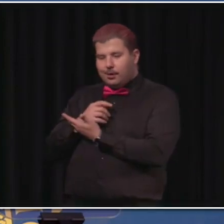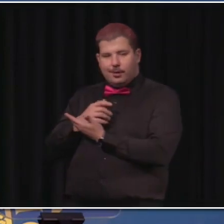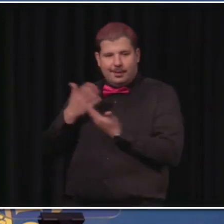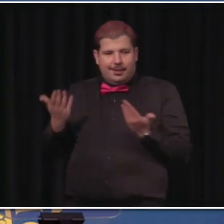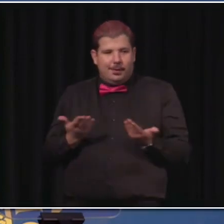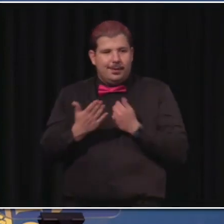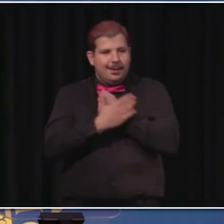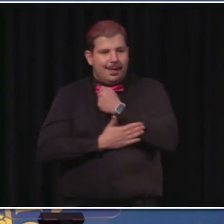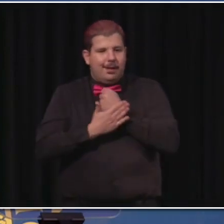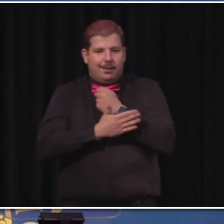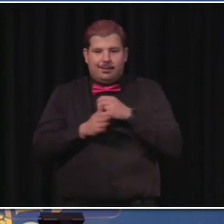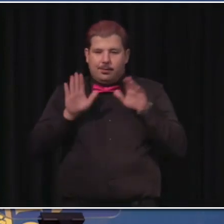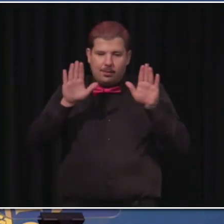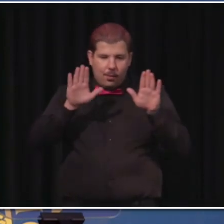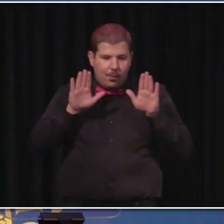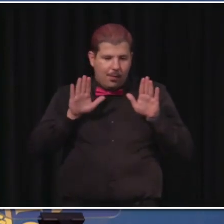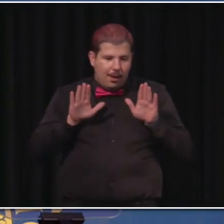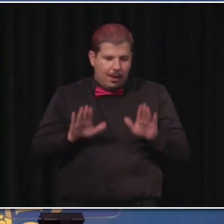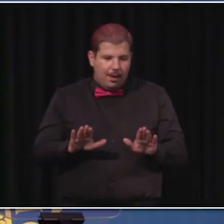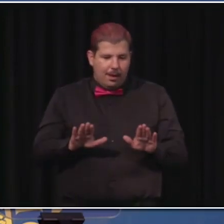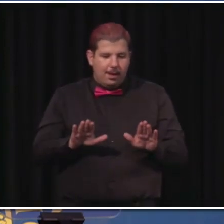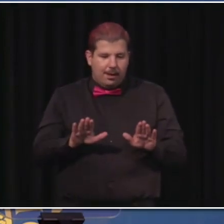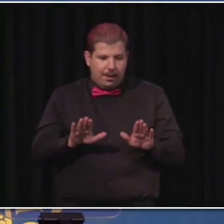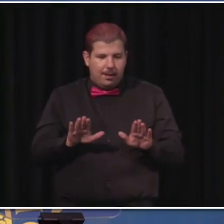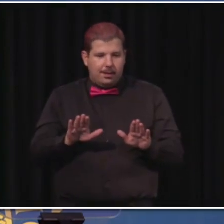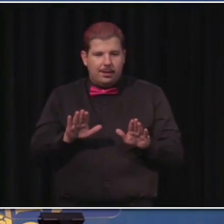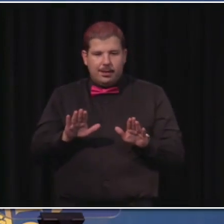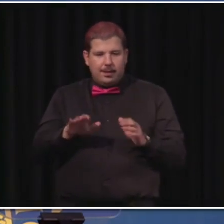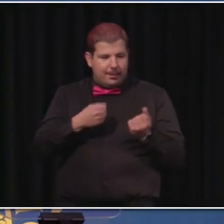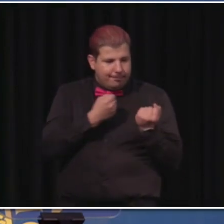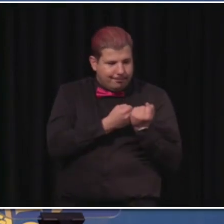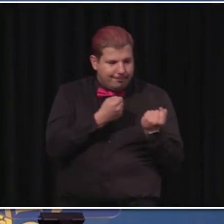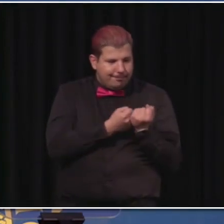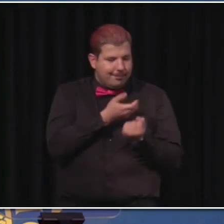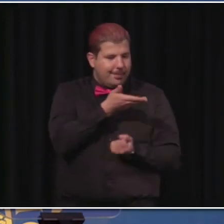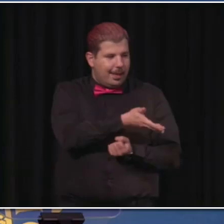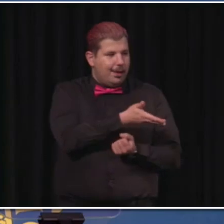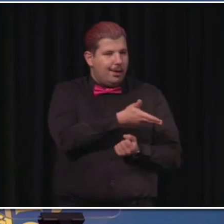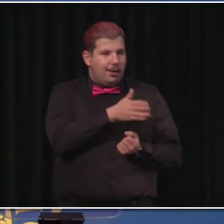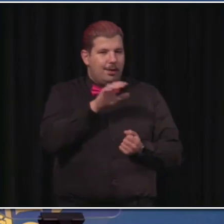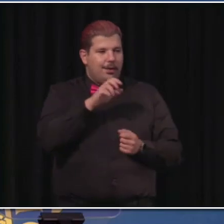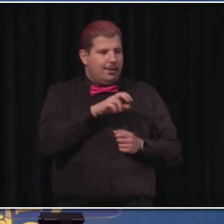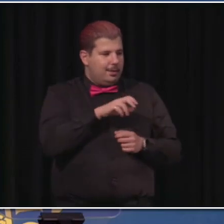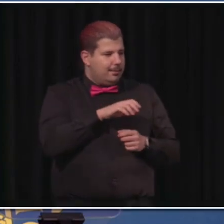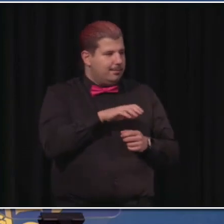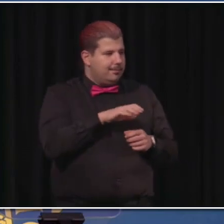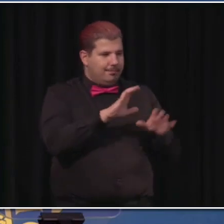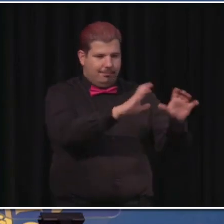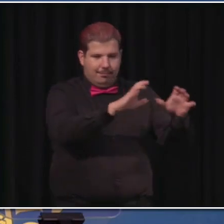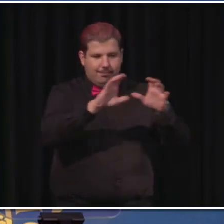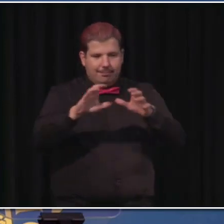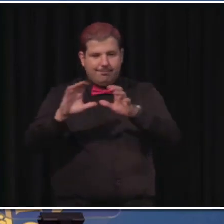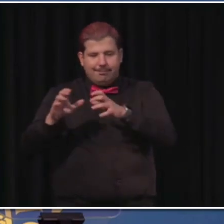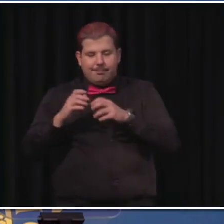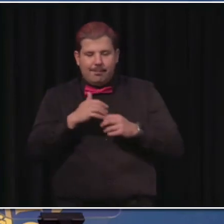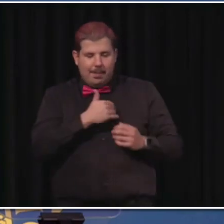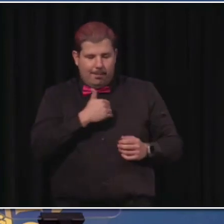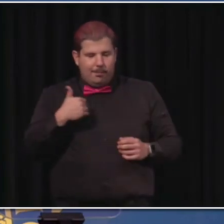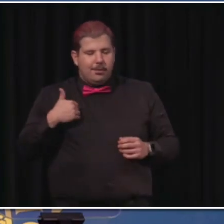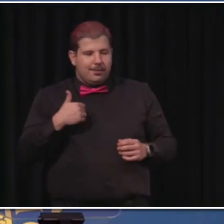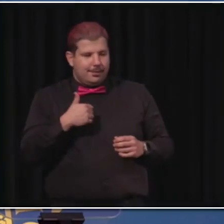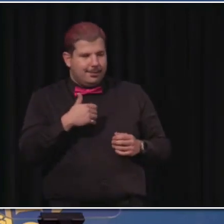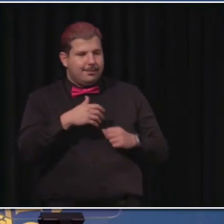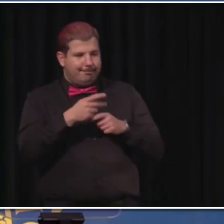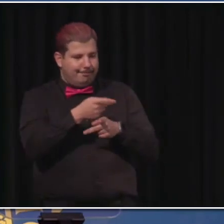now. She has great allies there in all the members, and I'm sure that you guys are